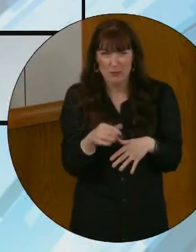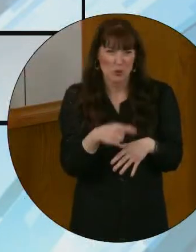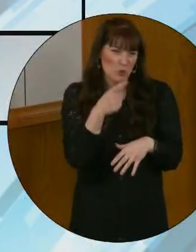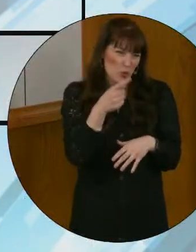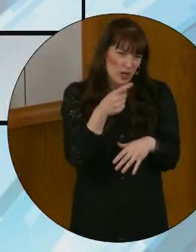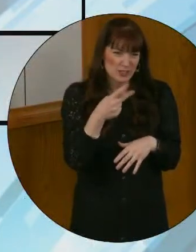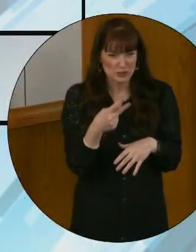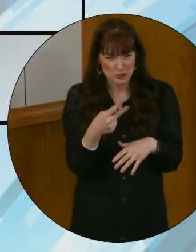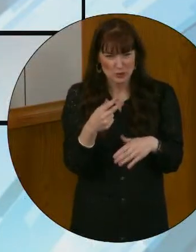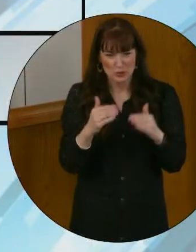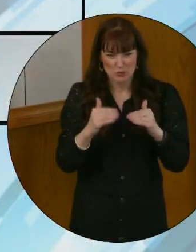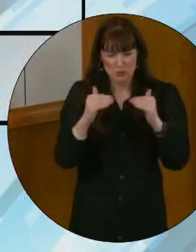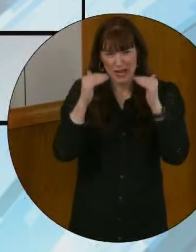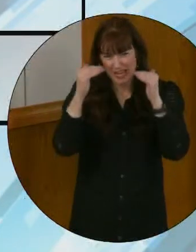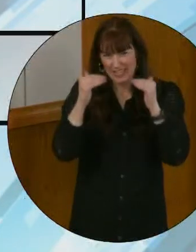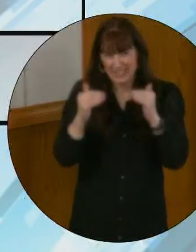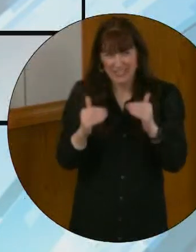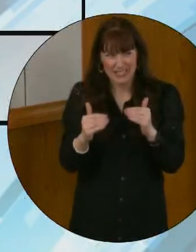2, or